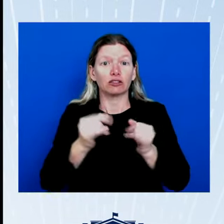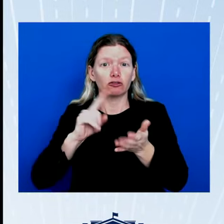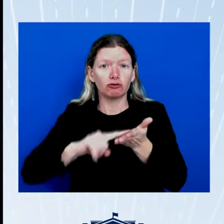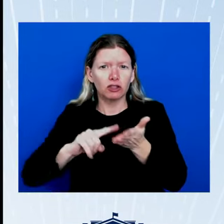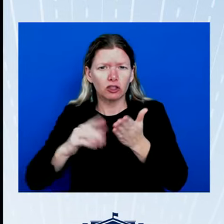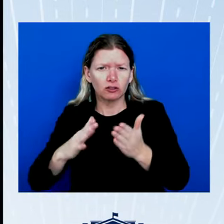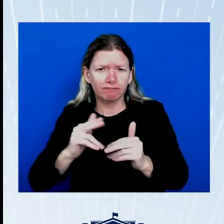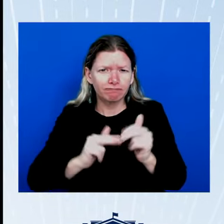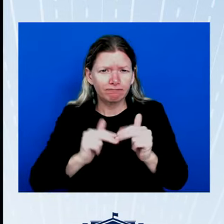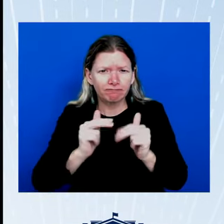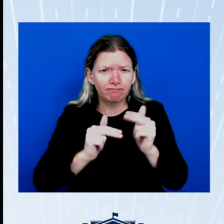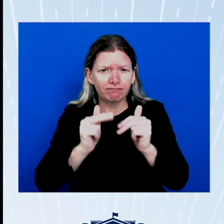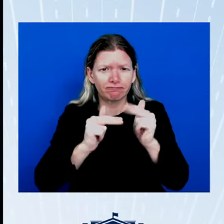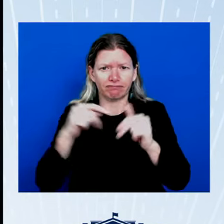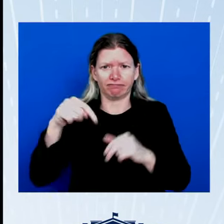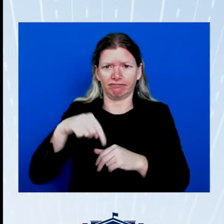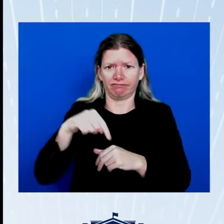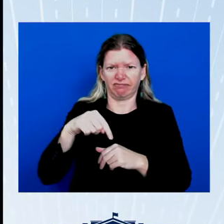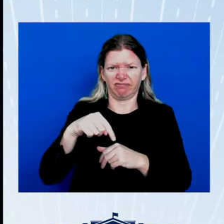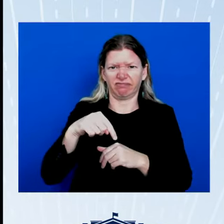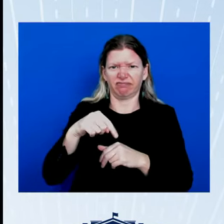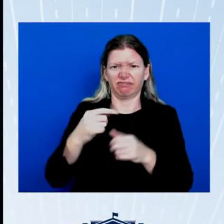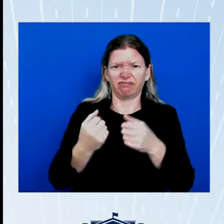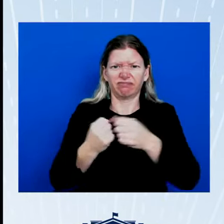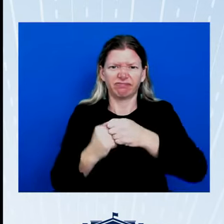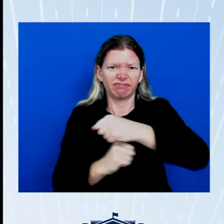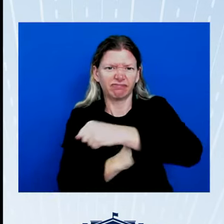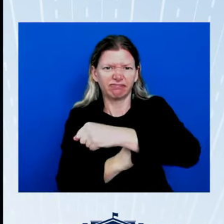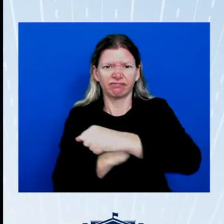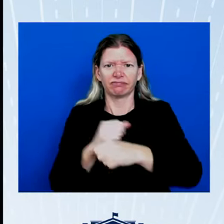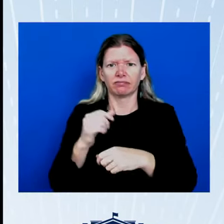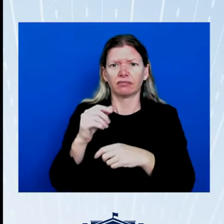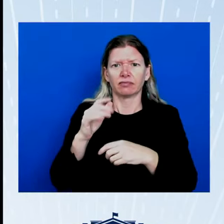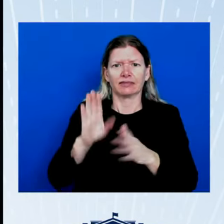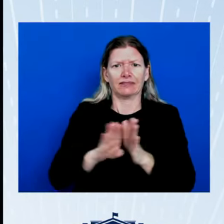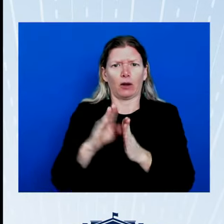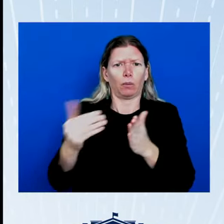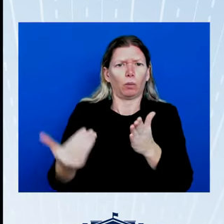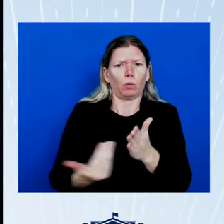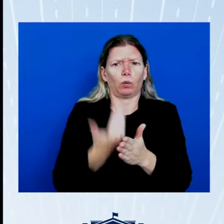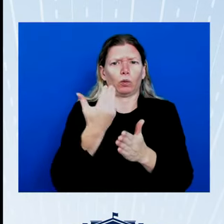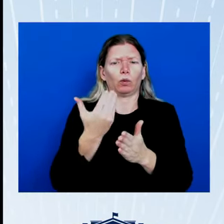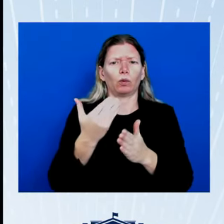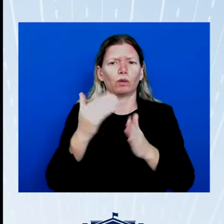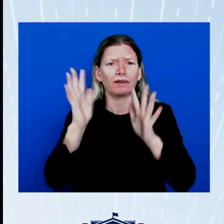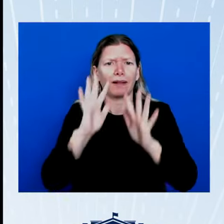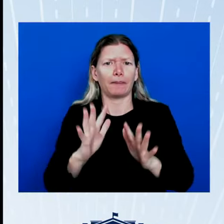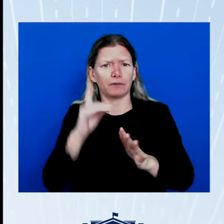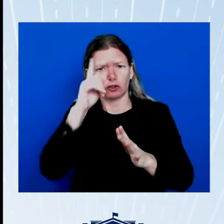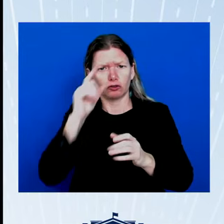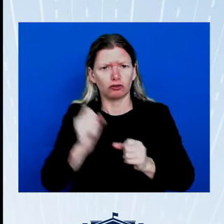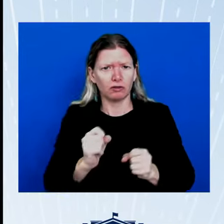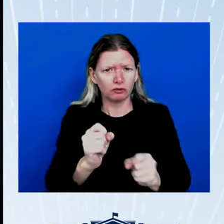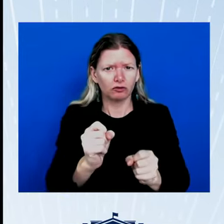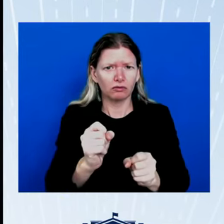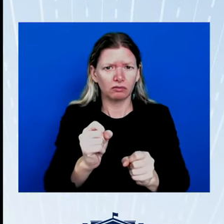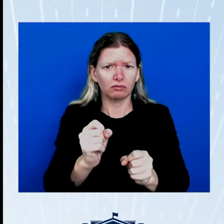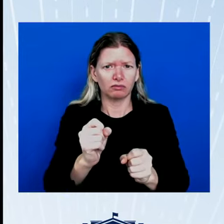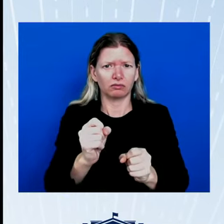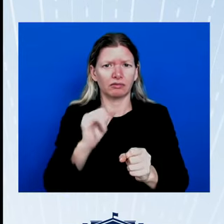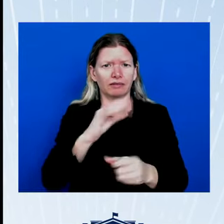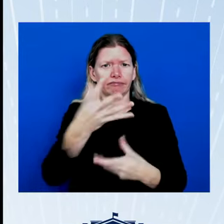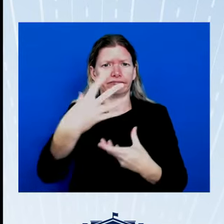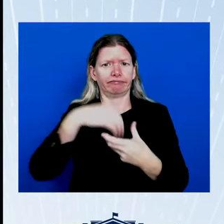that incorporates resiliency and sustainability in the nation's cultural and educational sectors and promotes